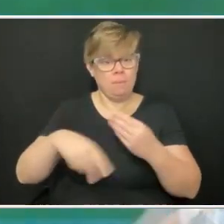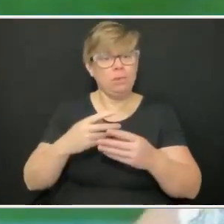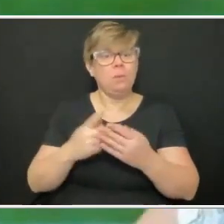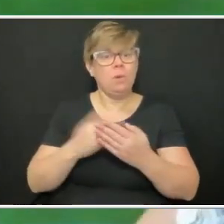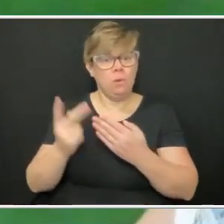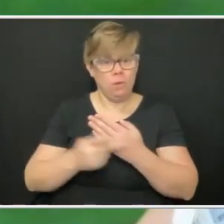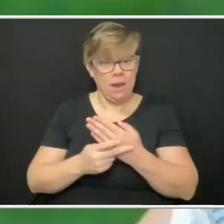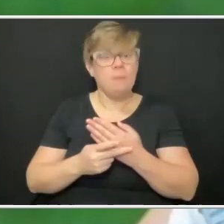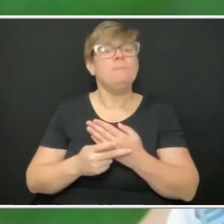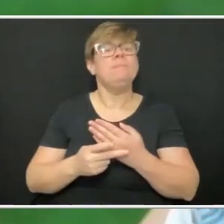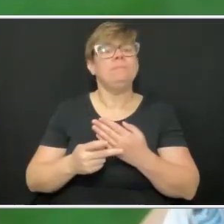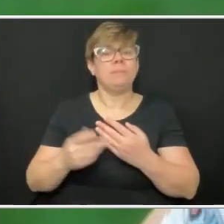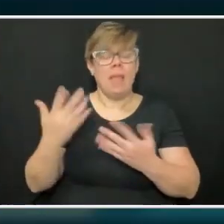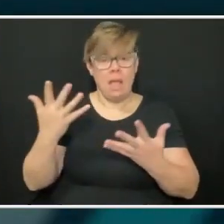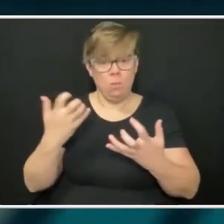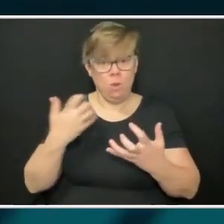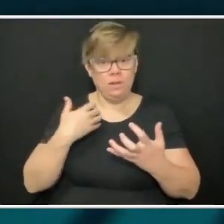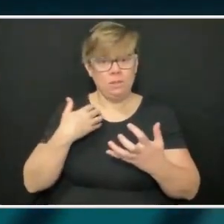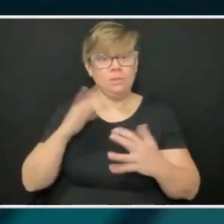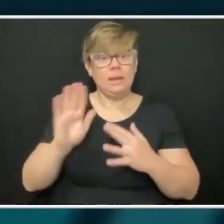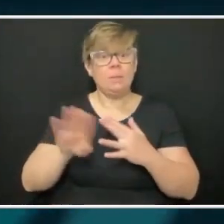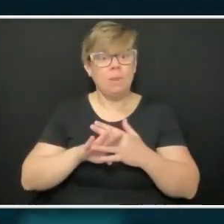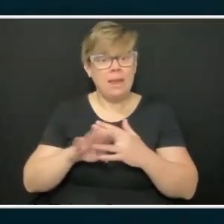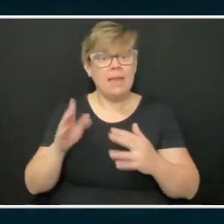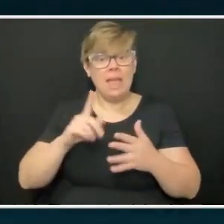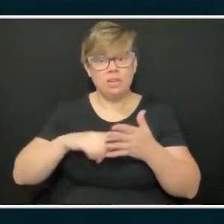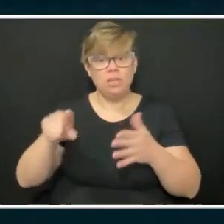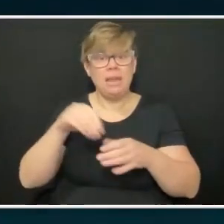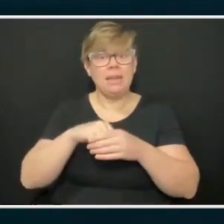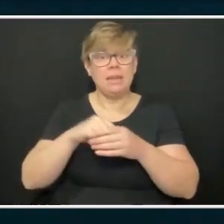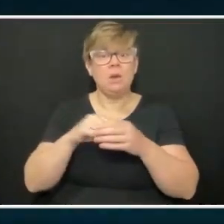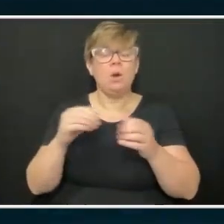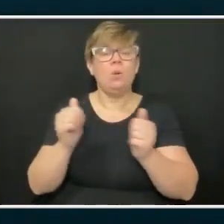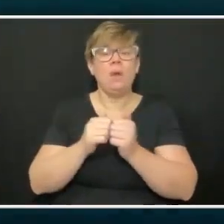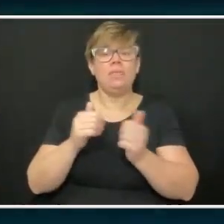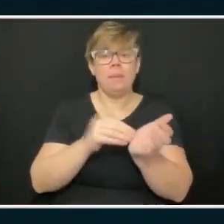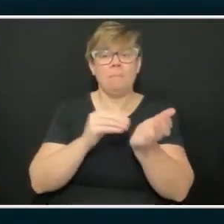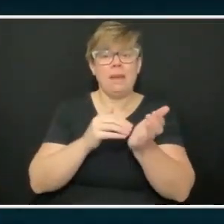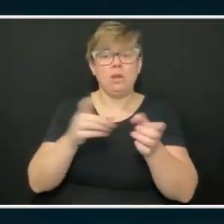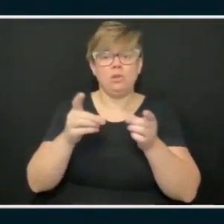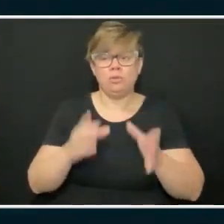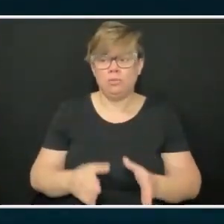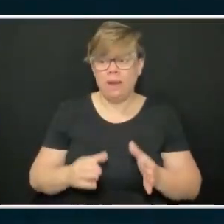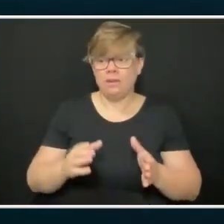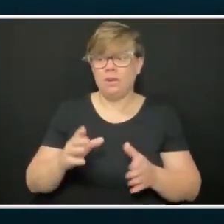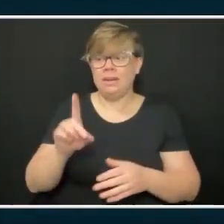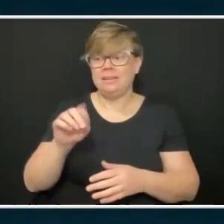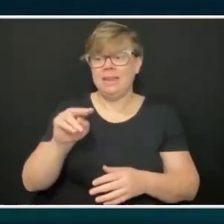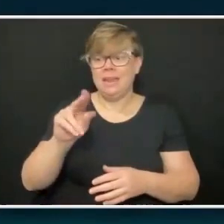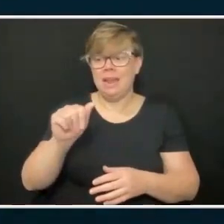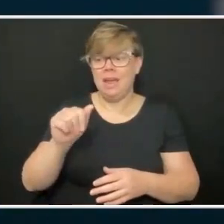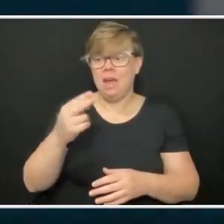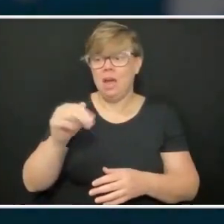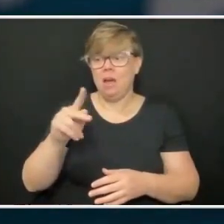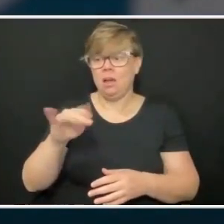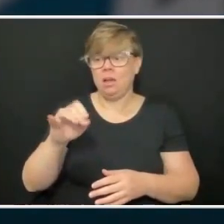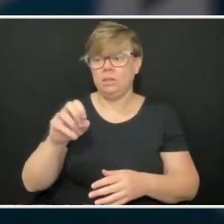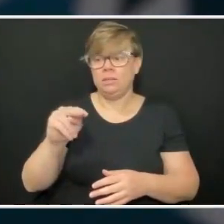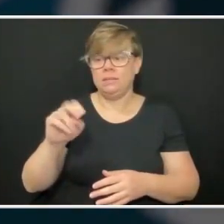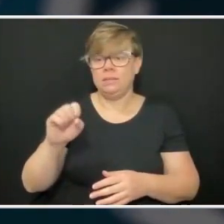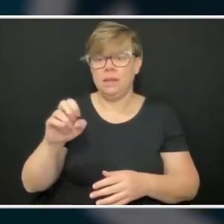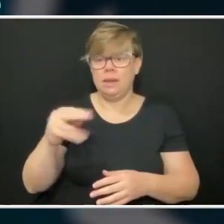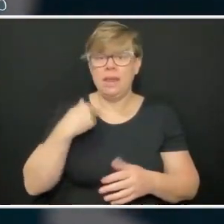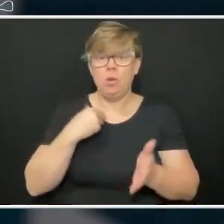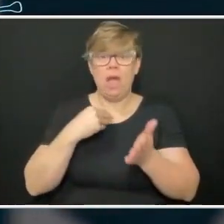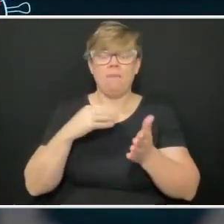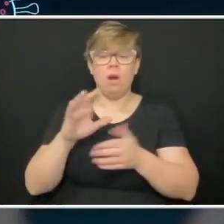about today. I want to take a quick break and check in with Dr. Dana Hawkinson, Medical Director of Infection Prevention and Control this morning. Yeah. You've got our COVID count. How are you? I